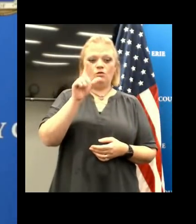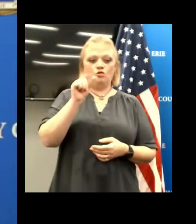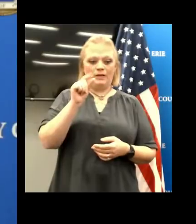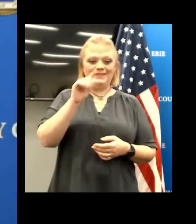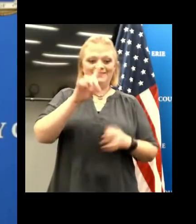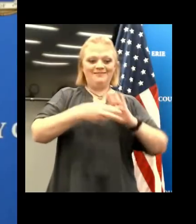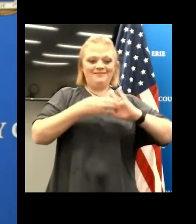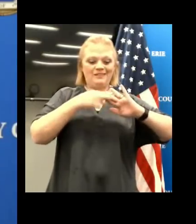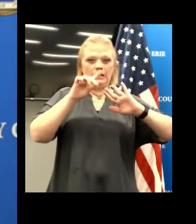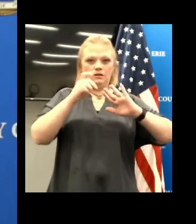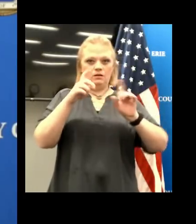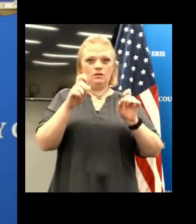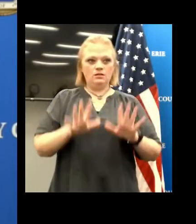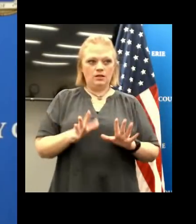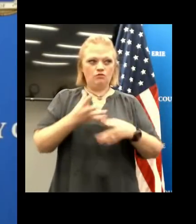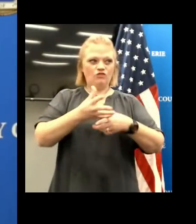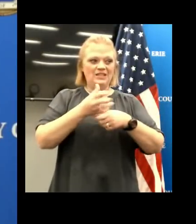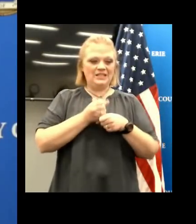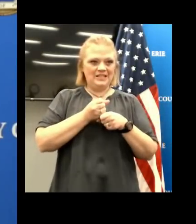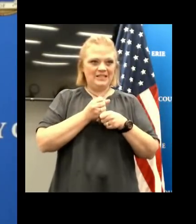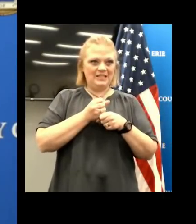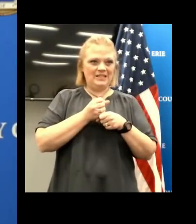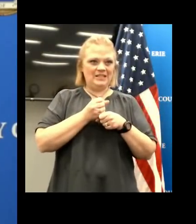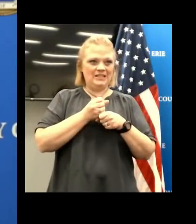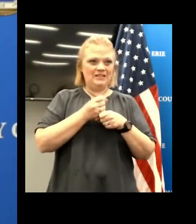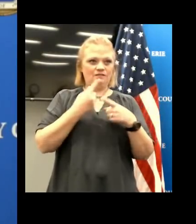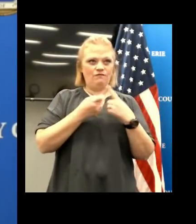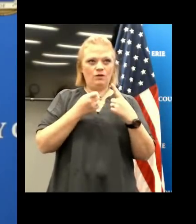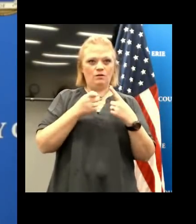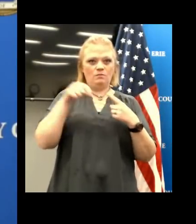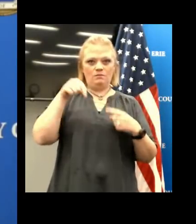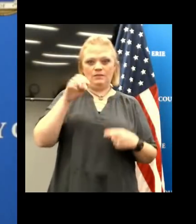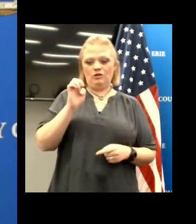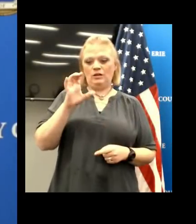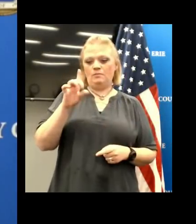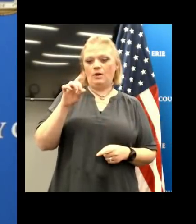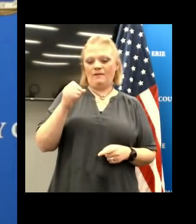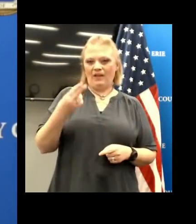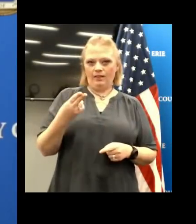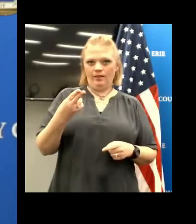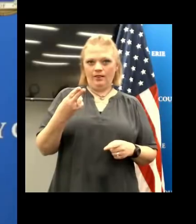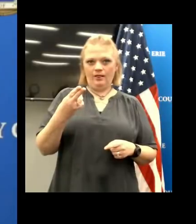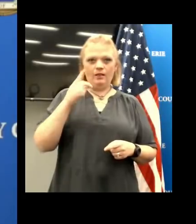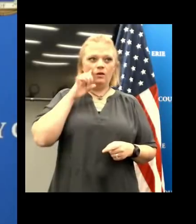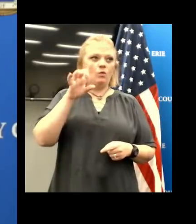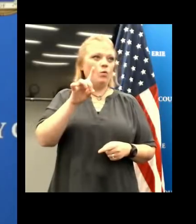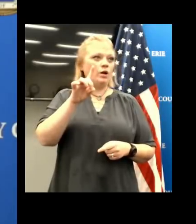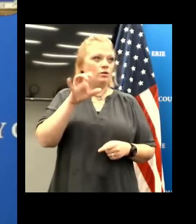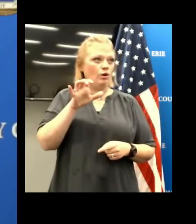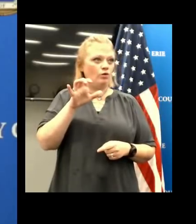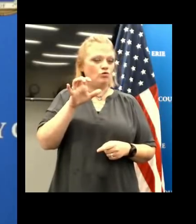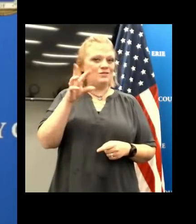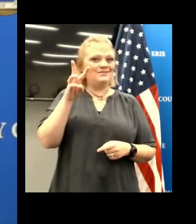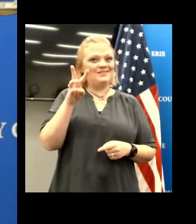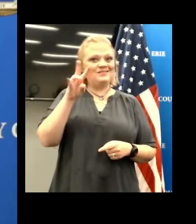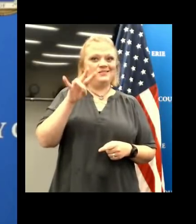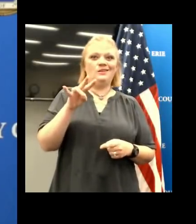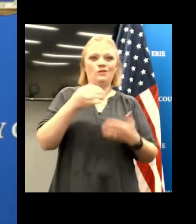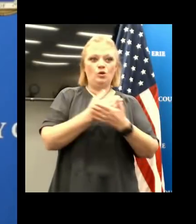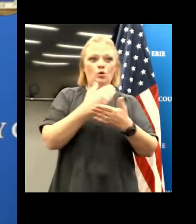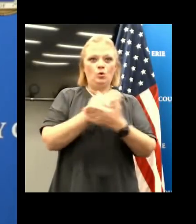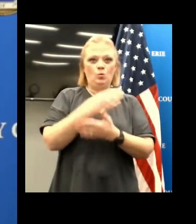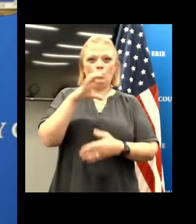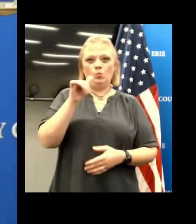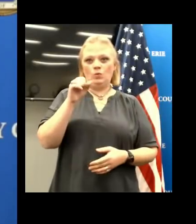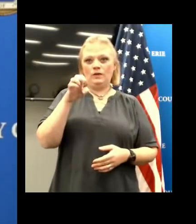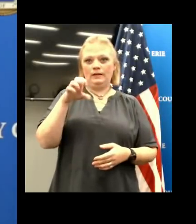tests received by the Erie County Department of Health. There were 167 new